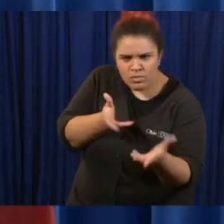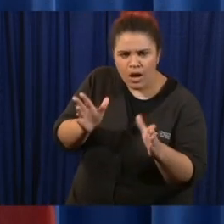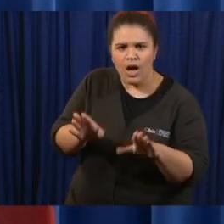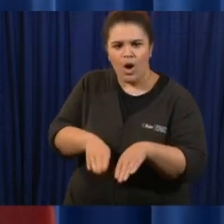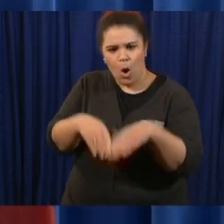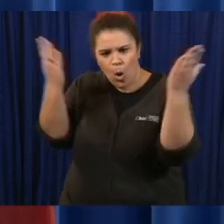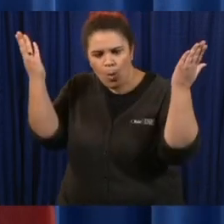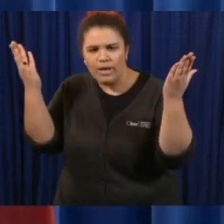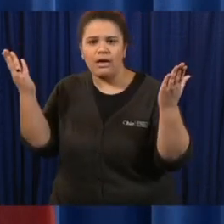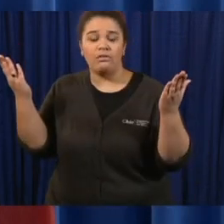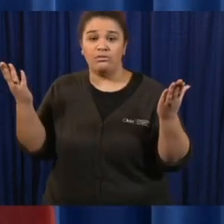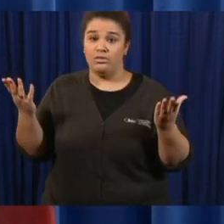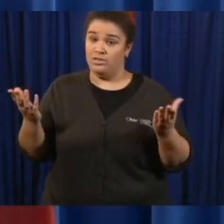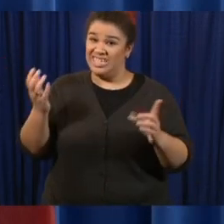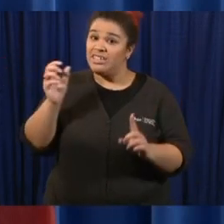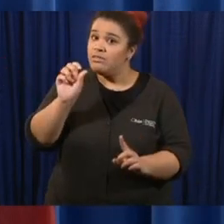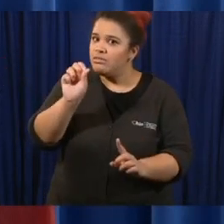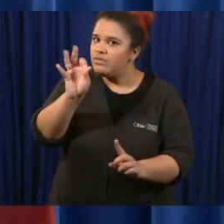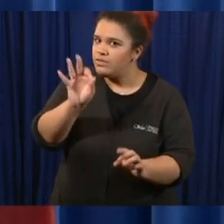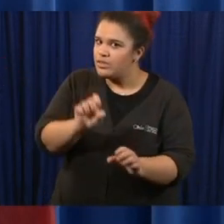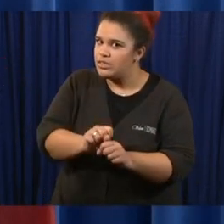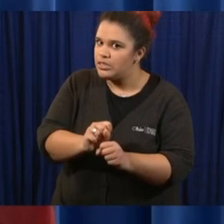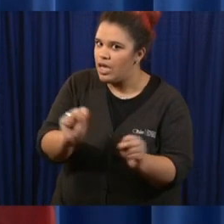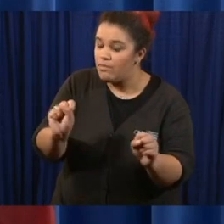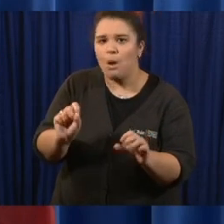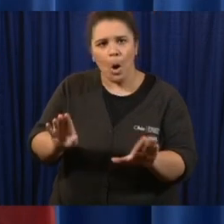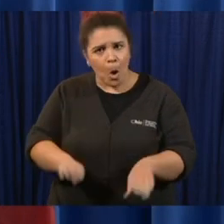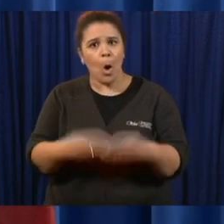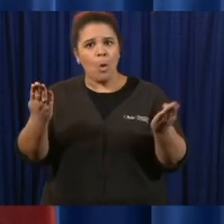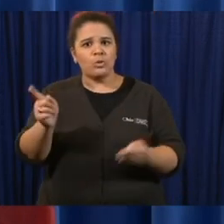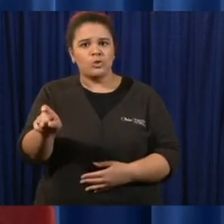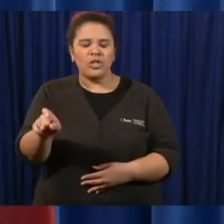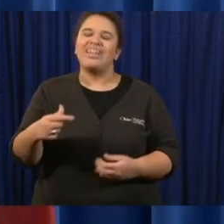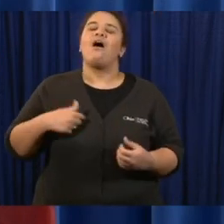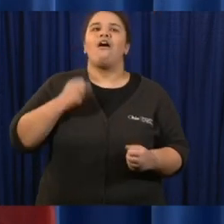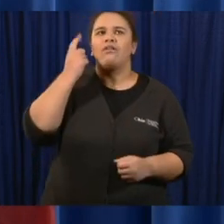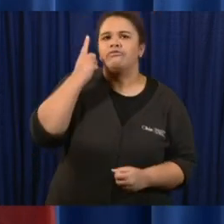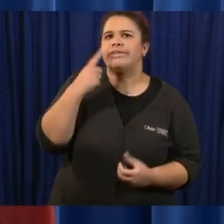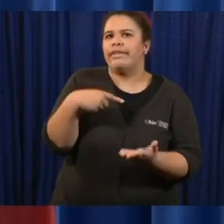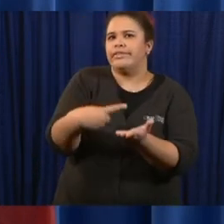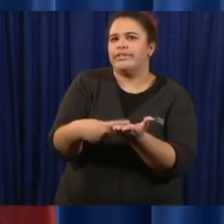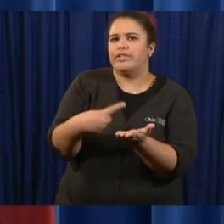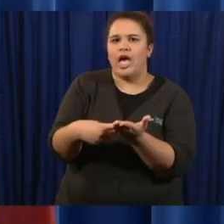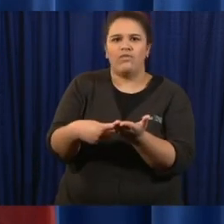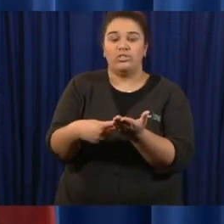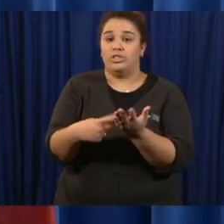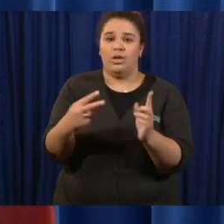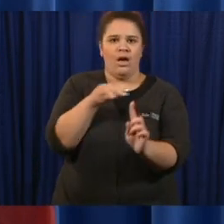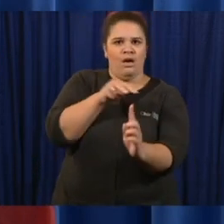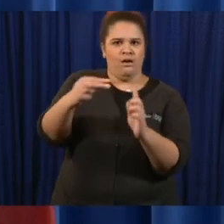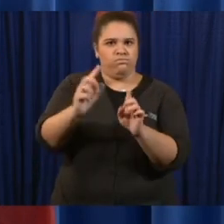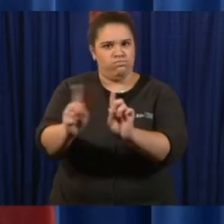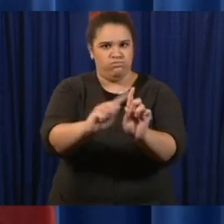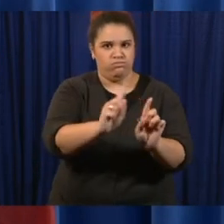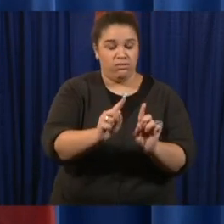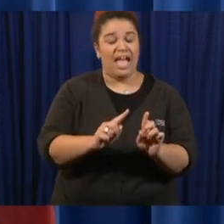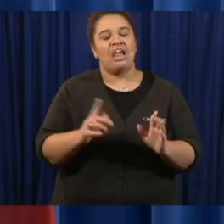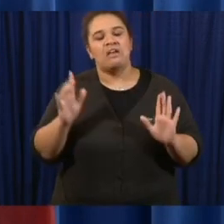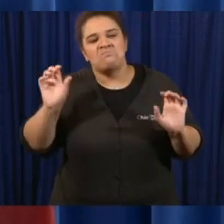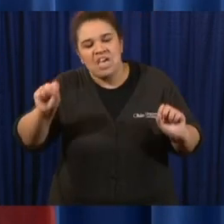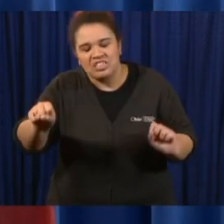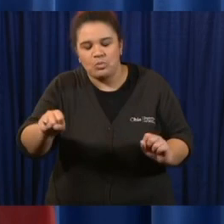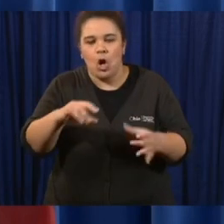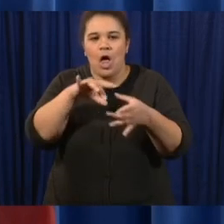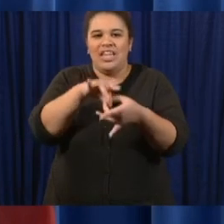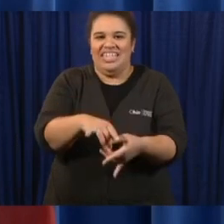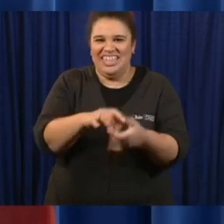You know, I know there's so many difficult components to that kind of question, and I understand we're all in this together, but there's a very real sentiment. I'm not sure